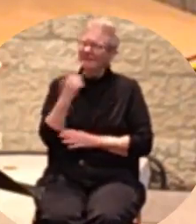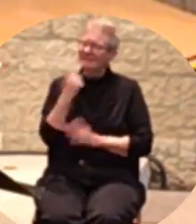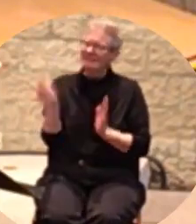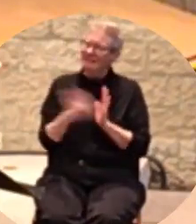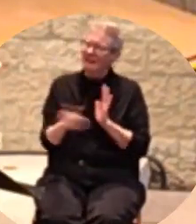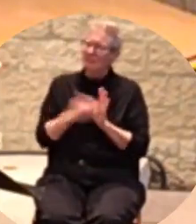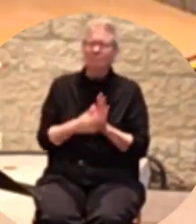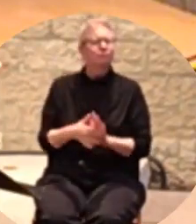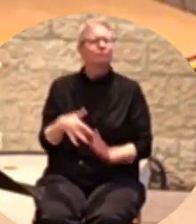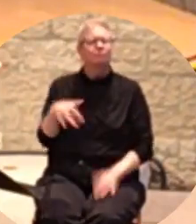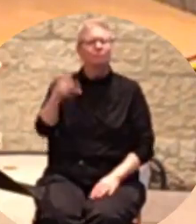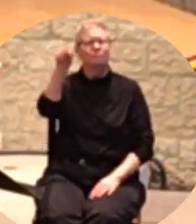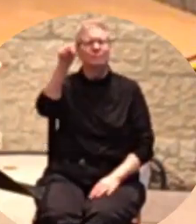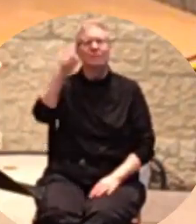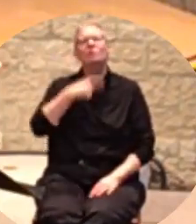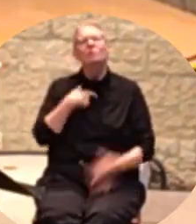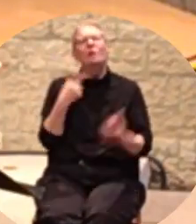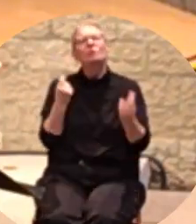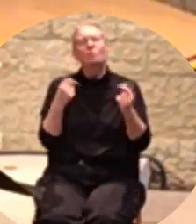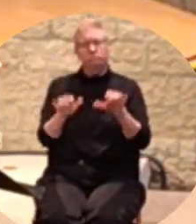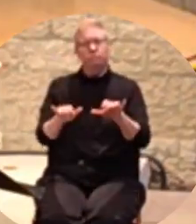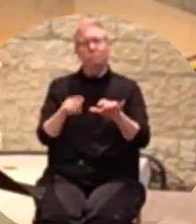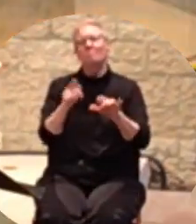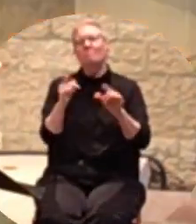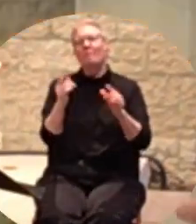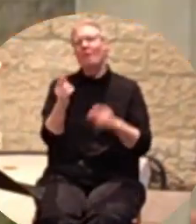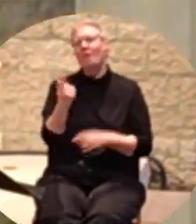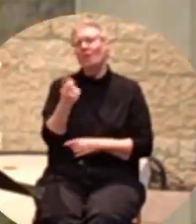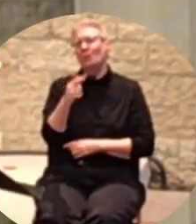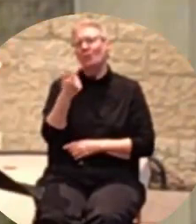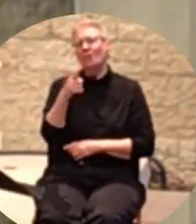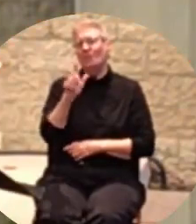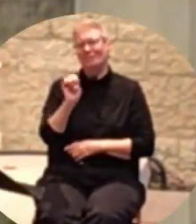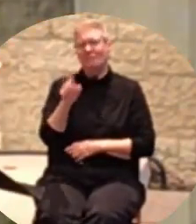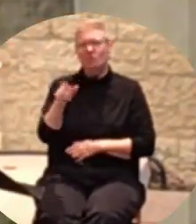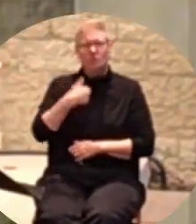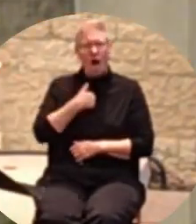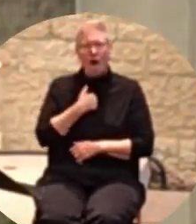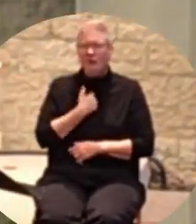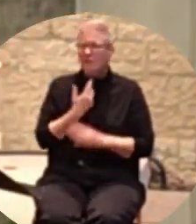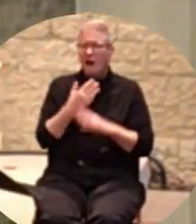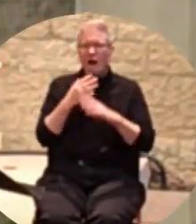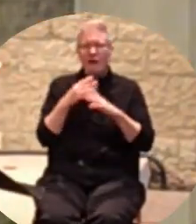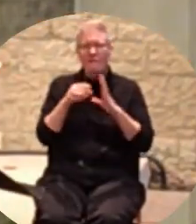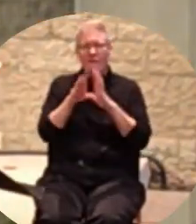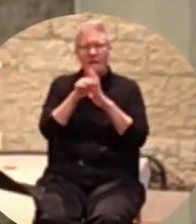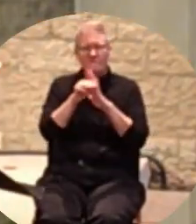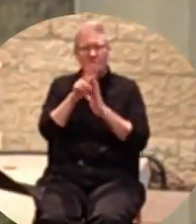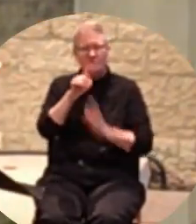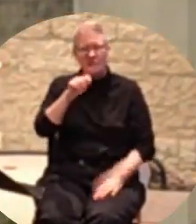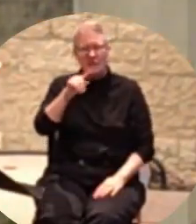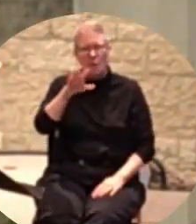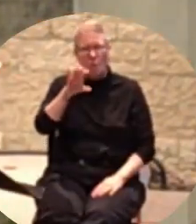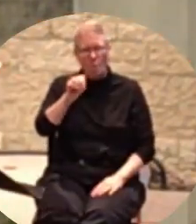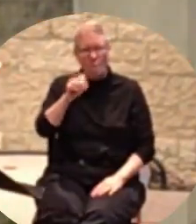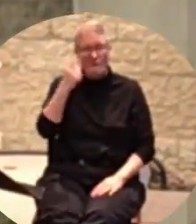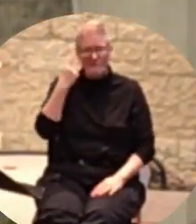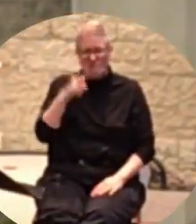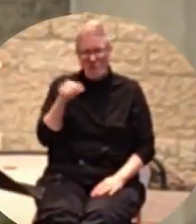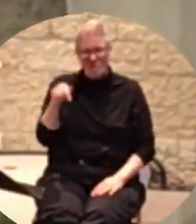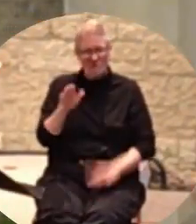I Googled her, and I found that she had this fabulous video. It says it's the official video for the song. And